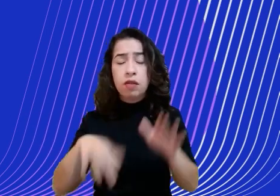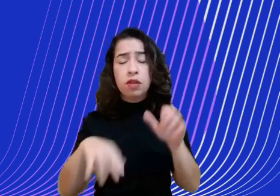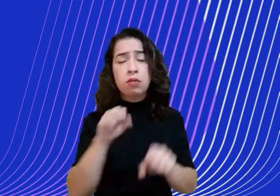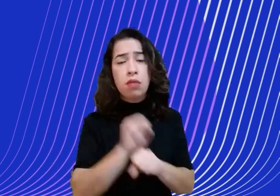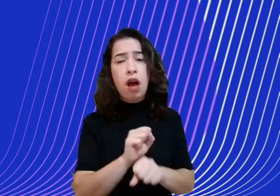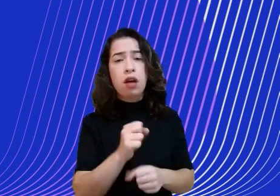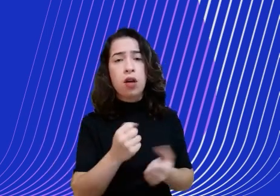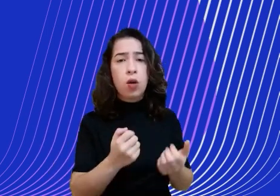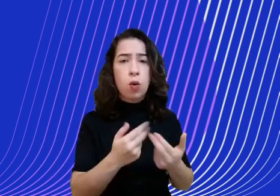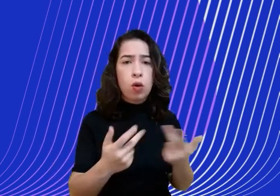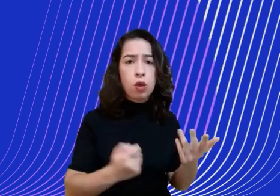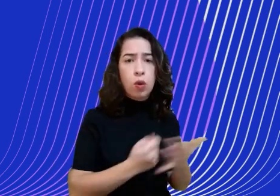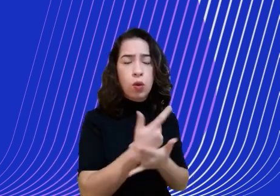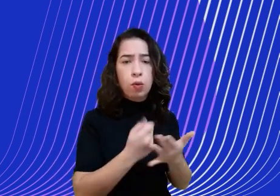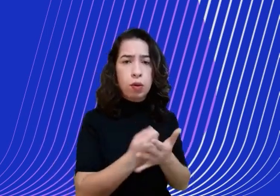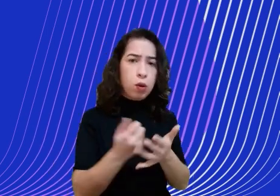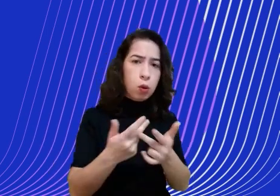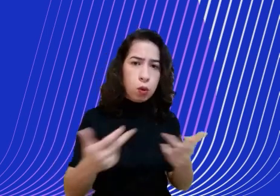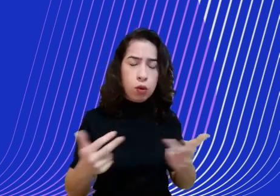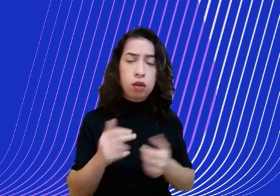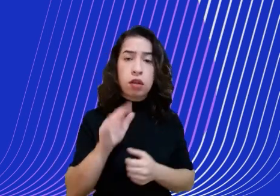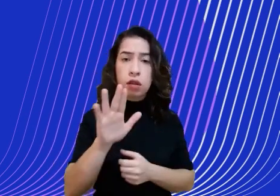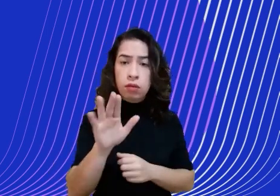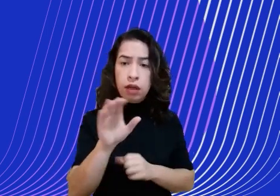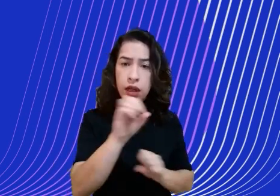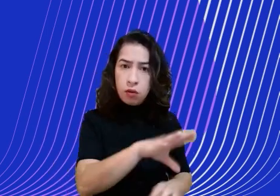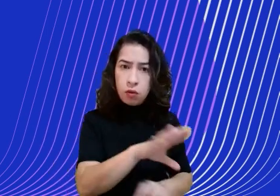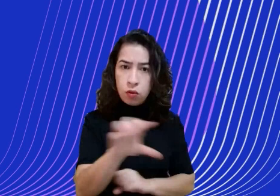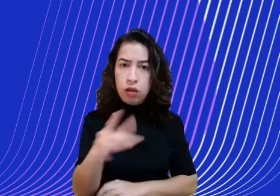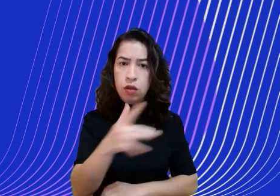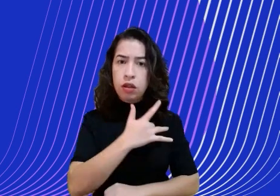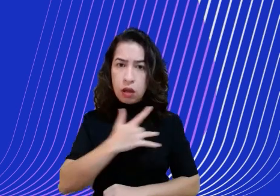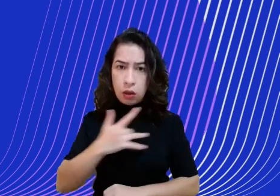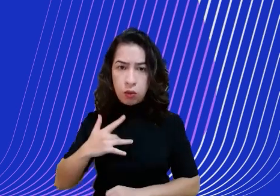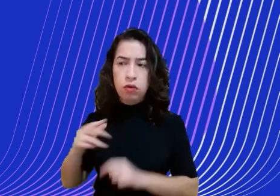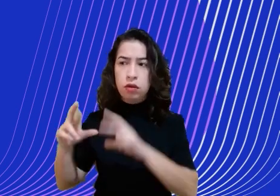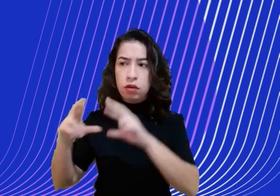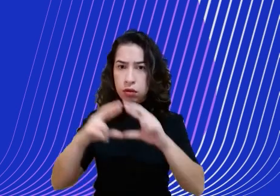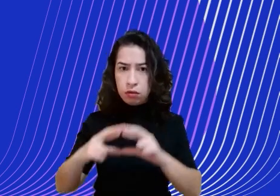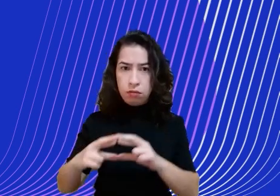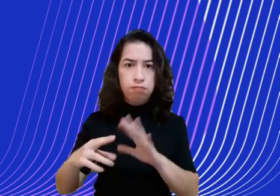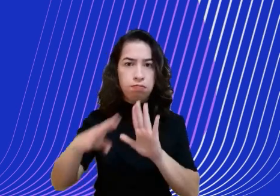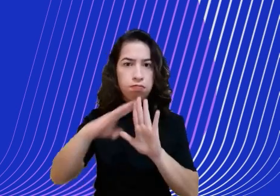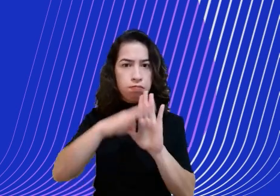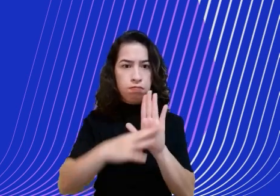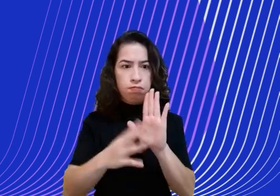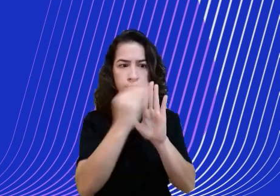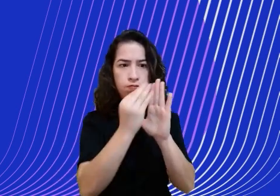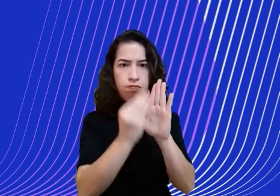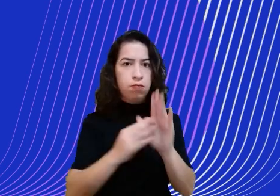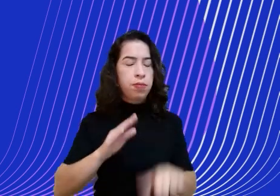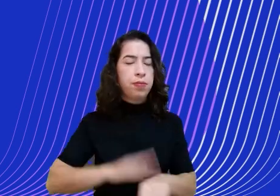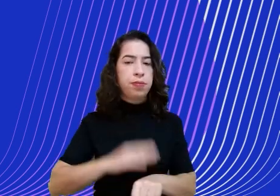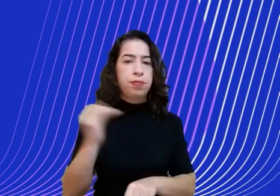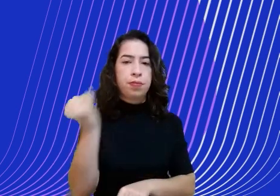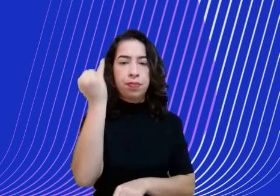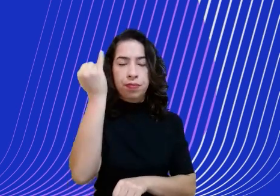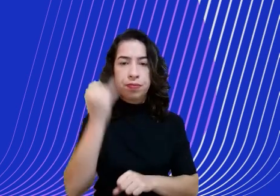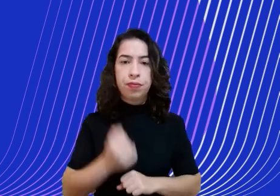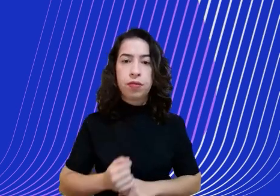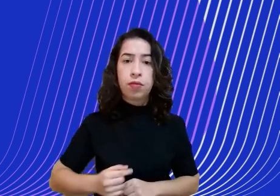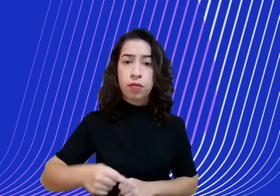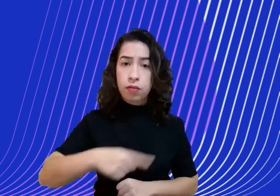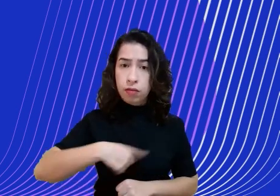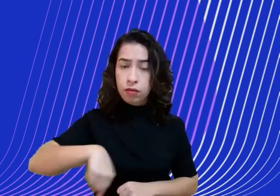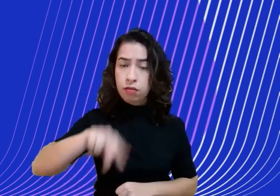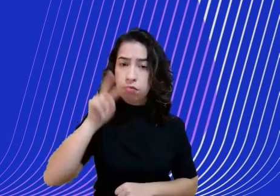stop getting some consumer goods, but education, recycling, they are still there as a priority. So